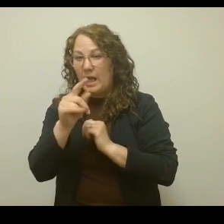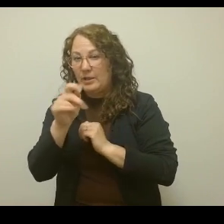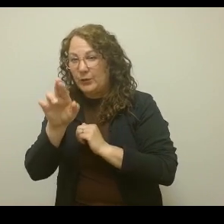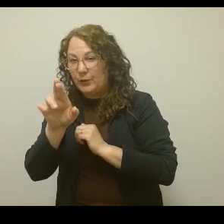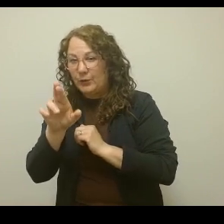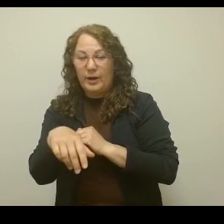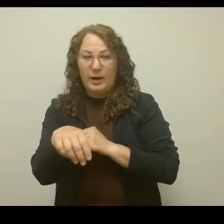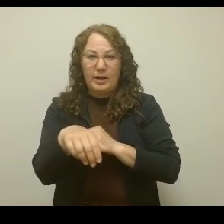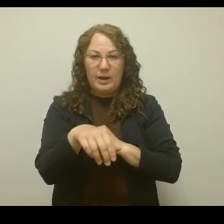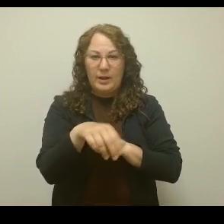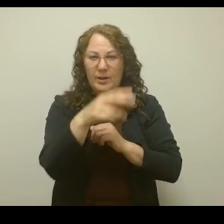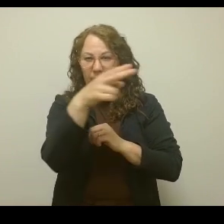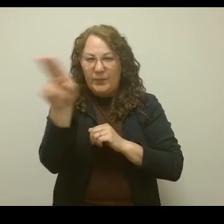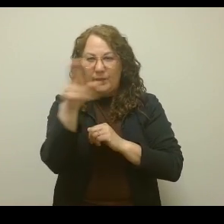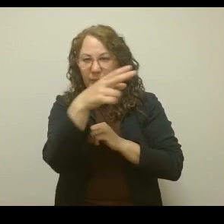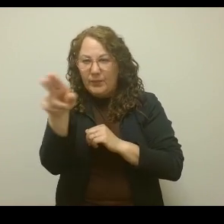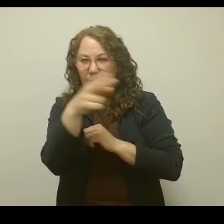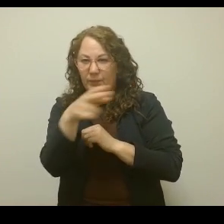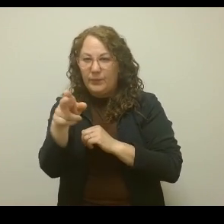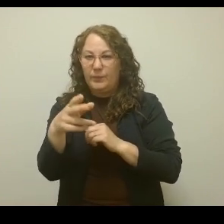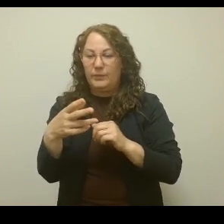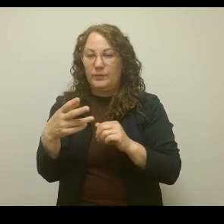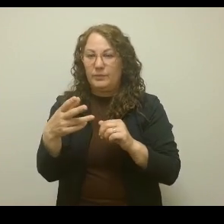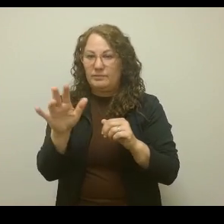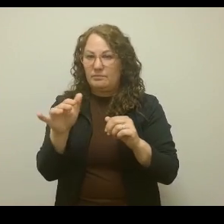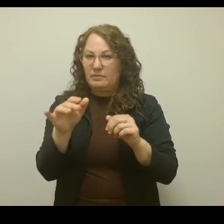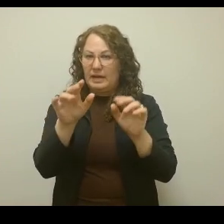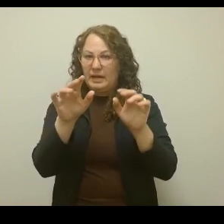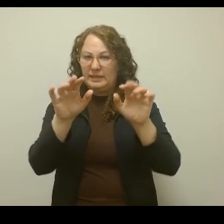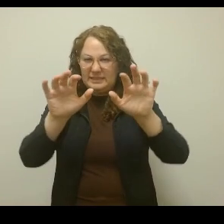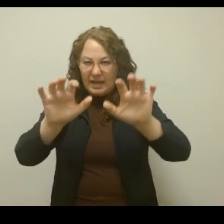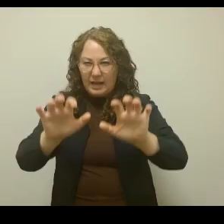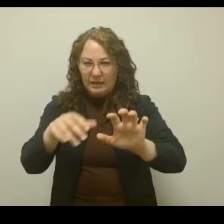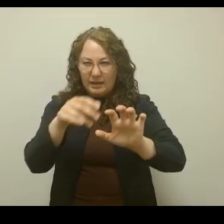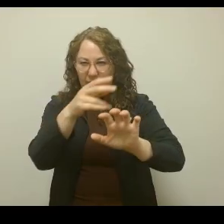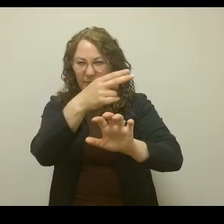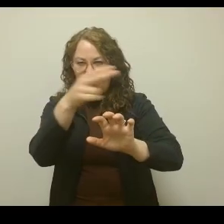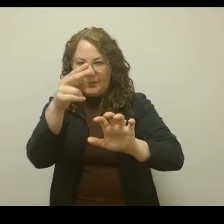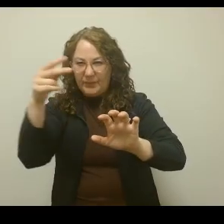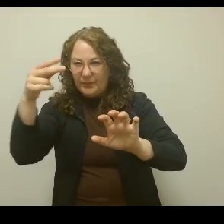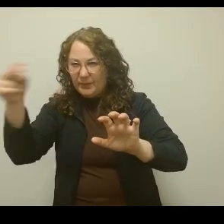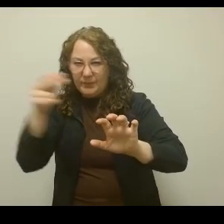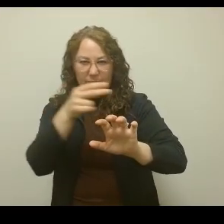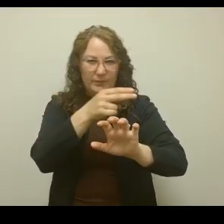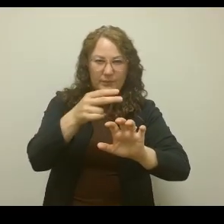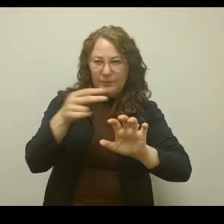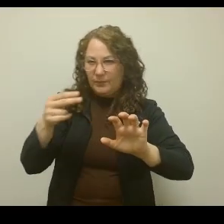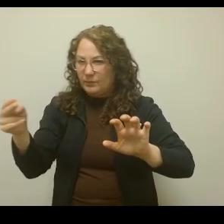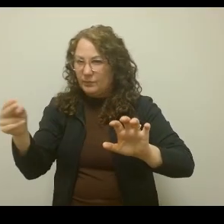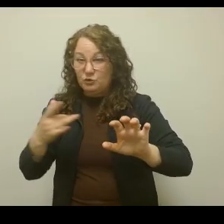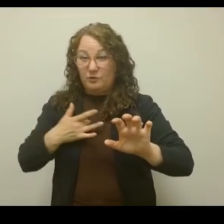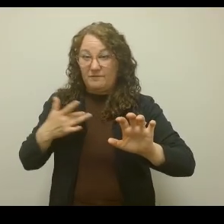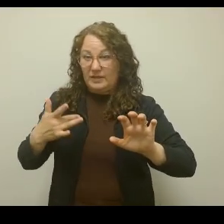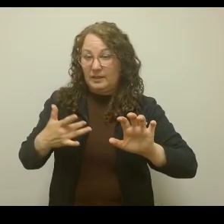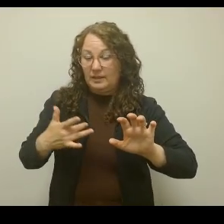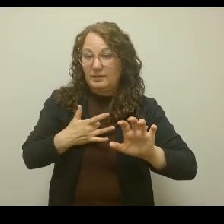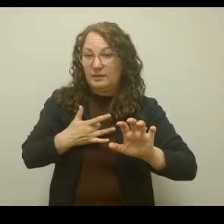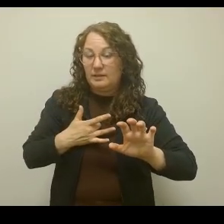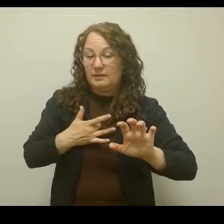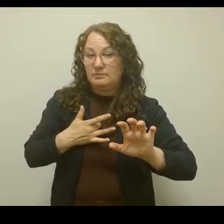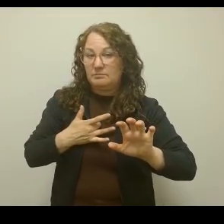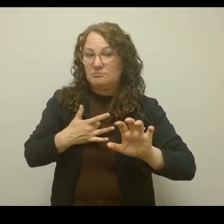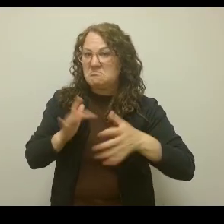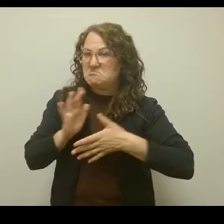to go through that text and highlight sections that you feel are